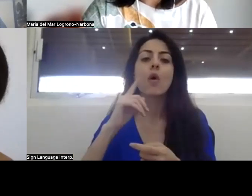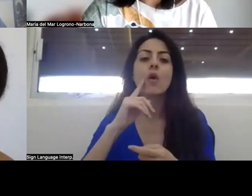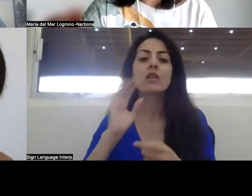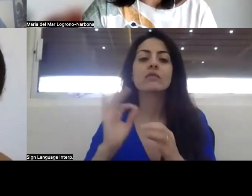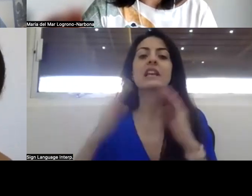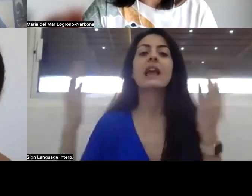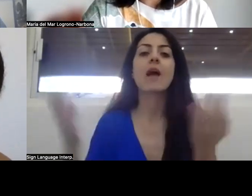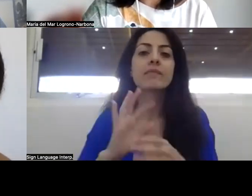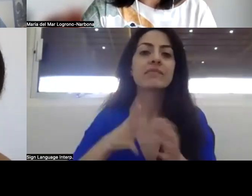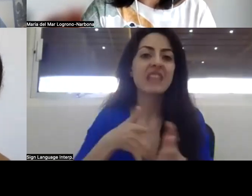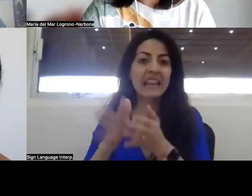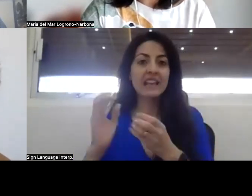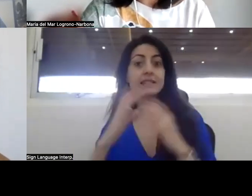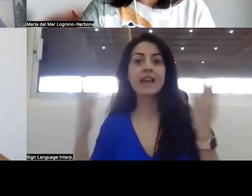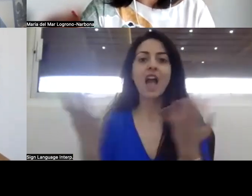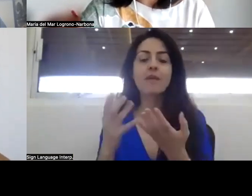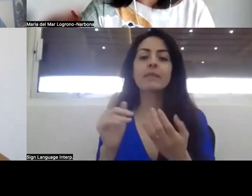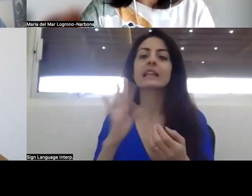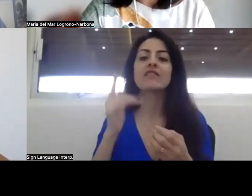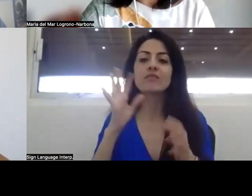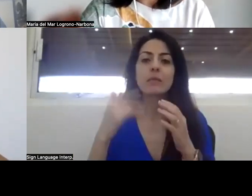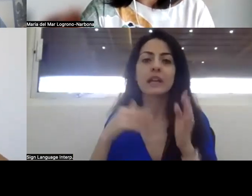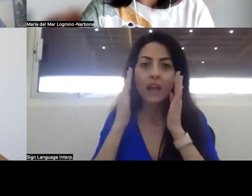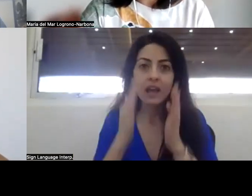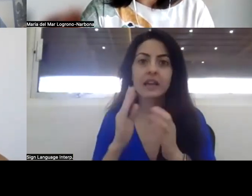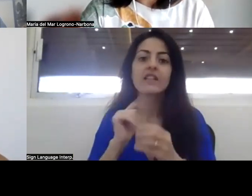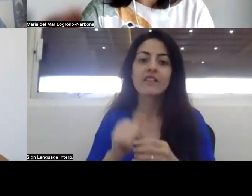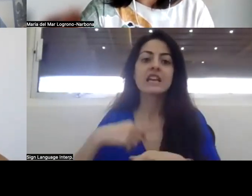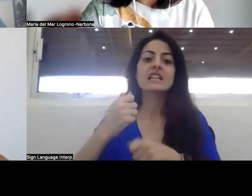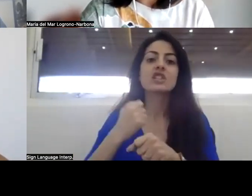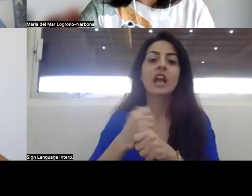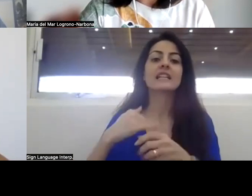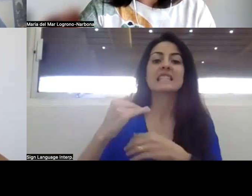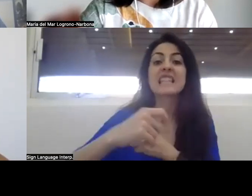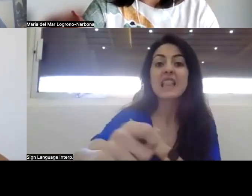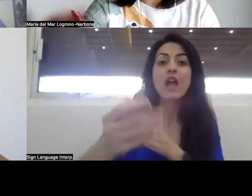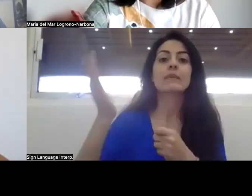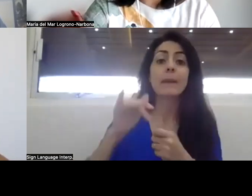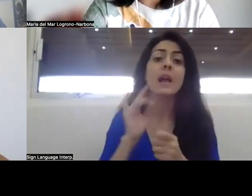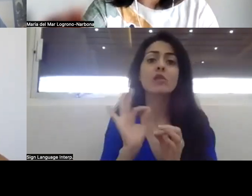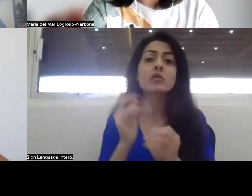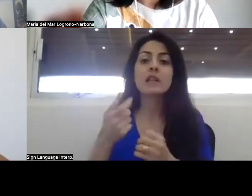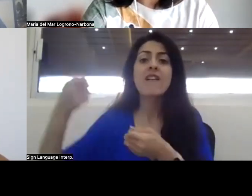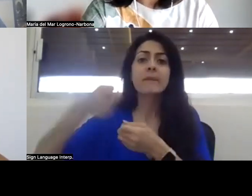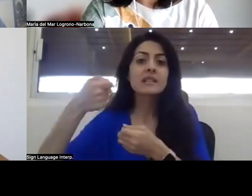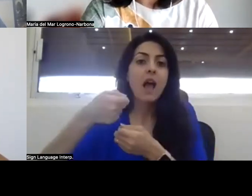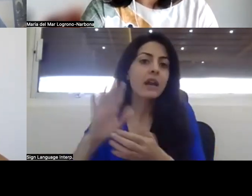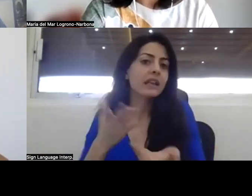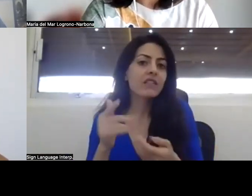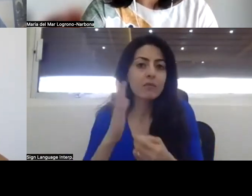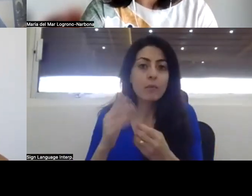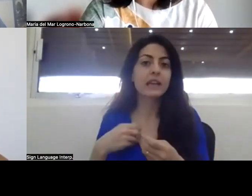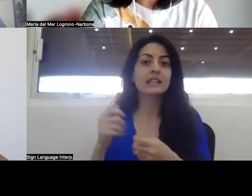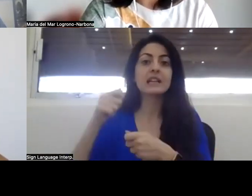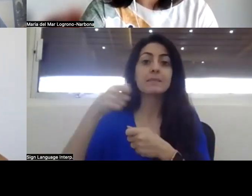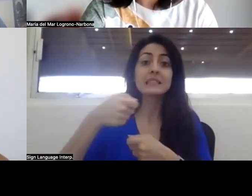sustainability, financial sustainability. We are working at all those, we're thinking about all those dimensions, and are